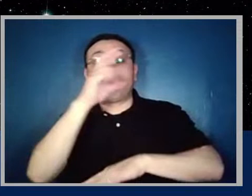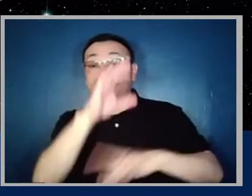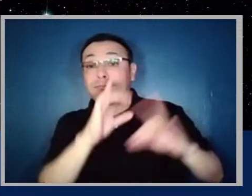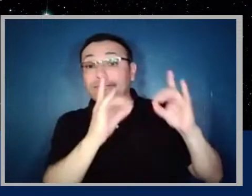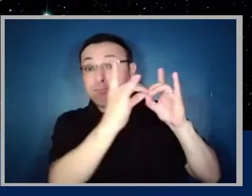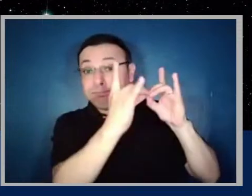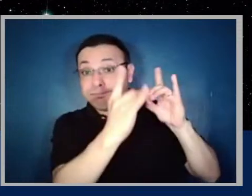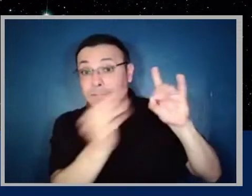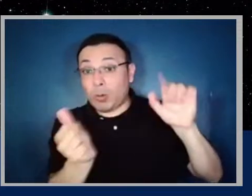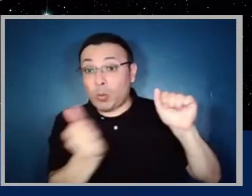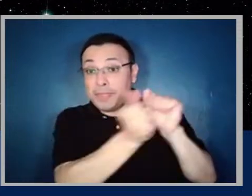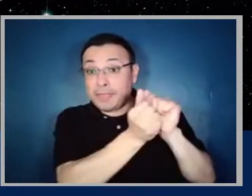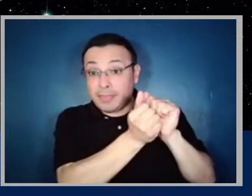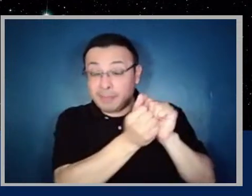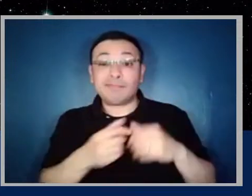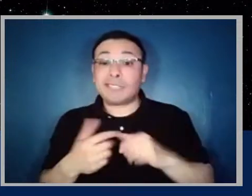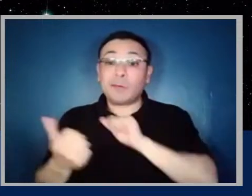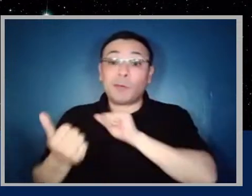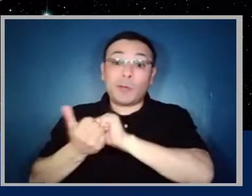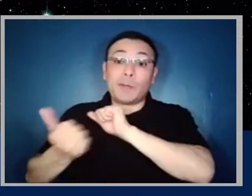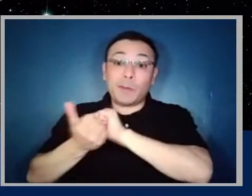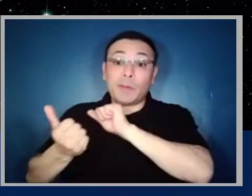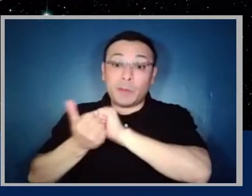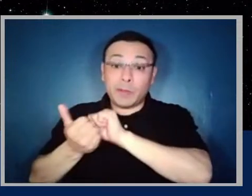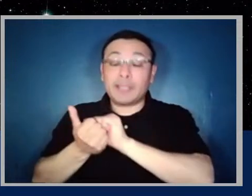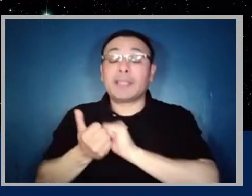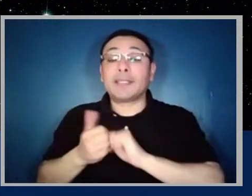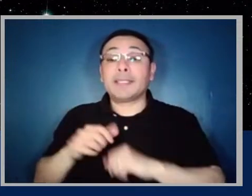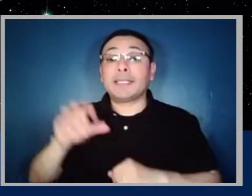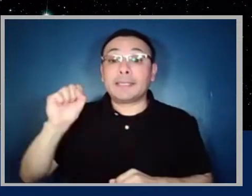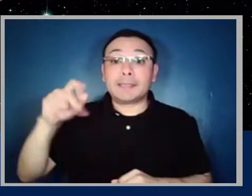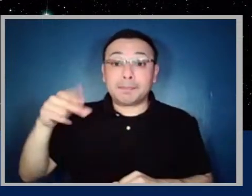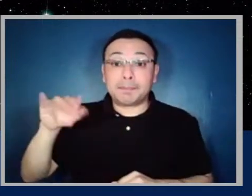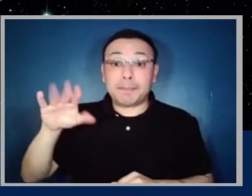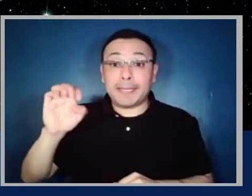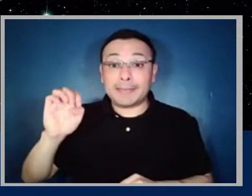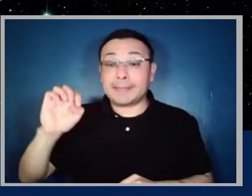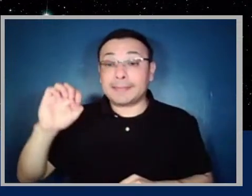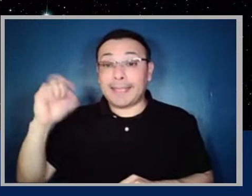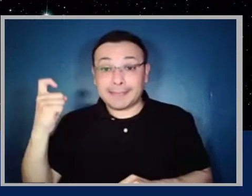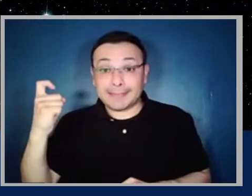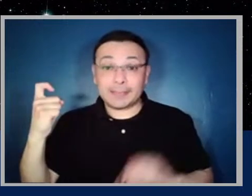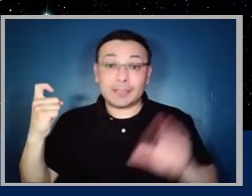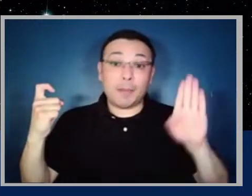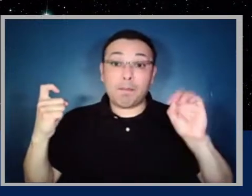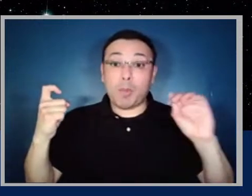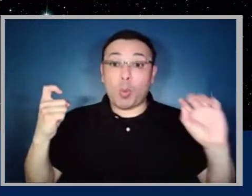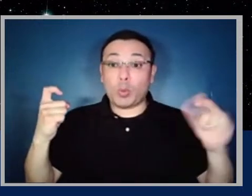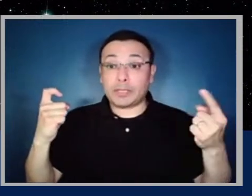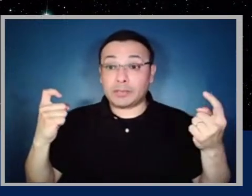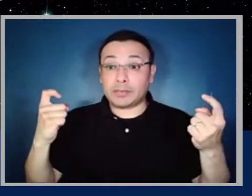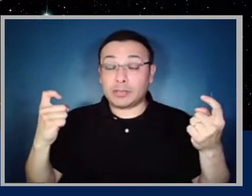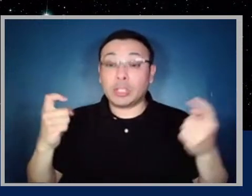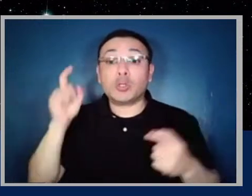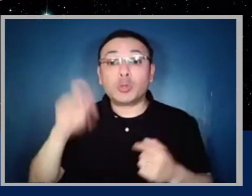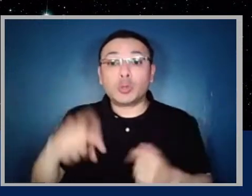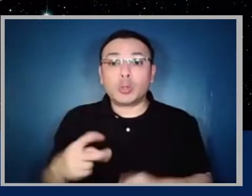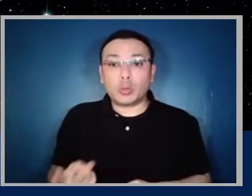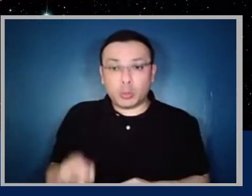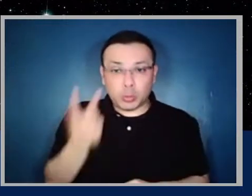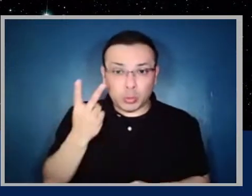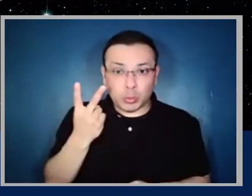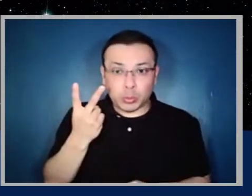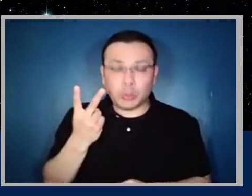with them just as regularly as we're flying with SpaceX. So we'll be having ideally 2 commercial crew flights a year, one Boeing,